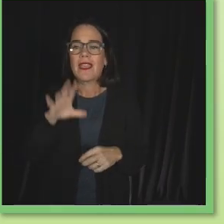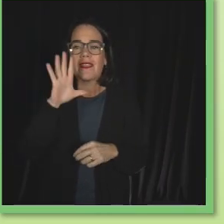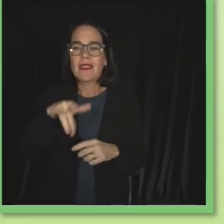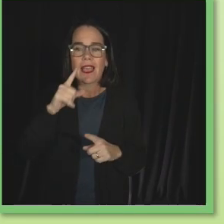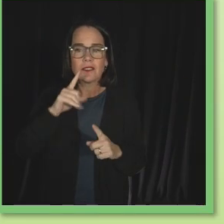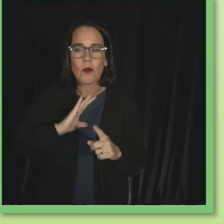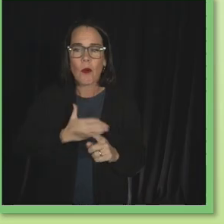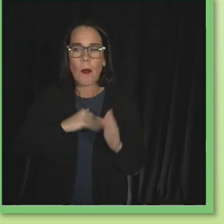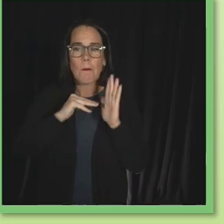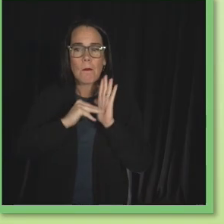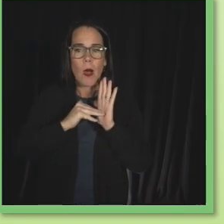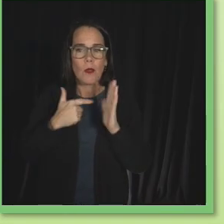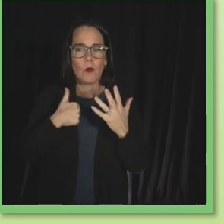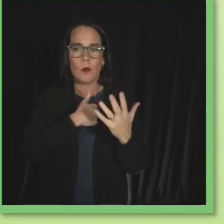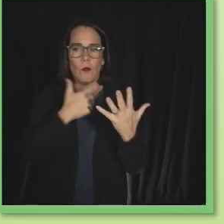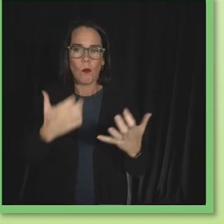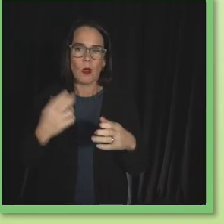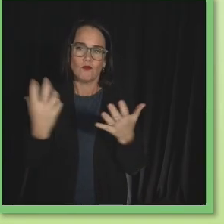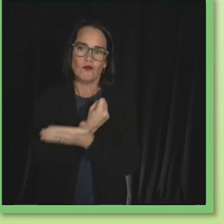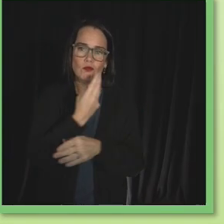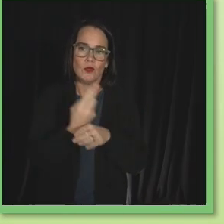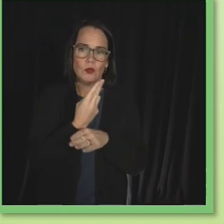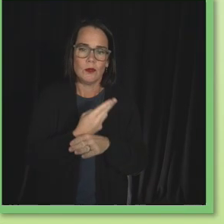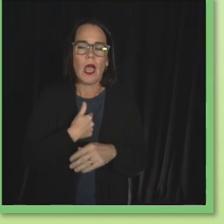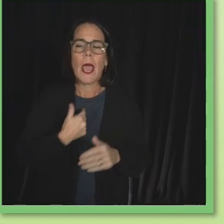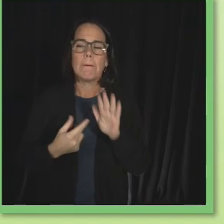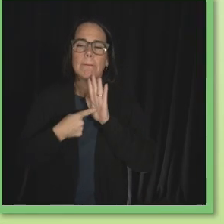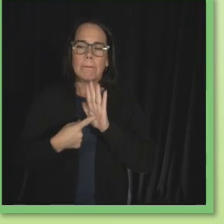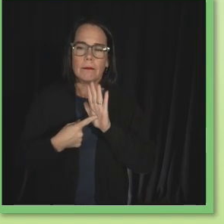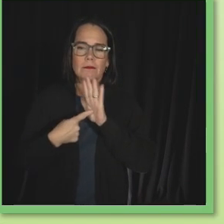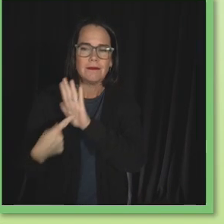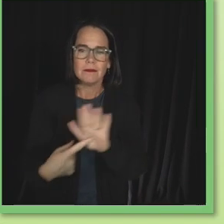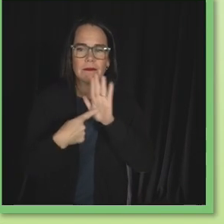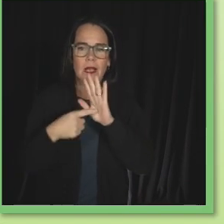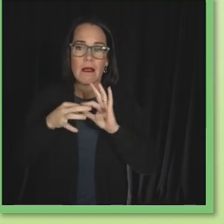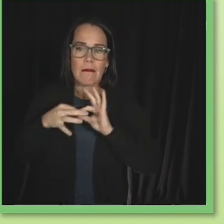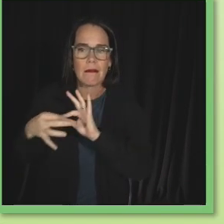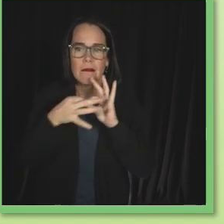that we are fostering, a model of collaboration.